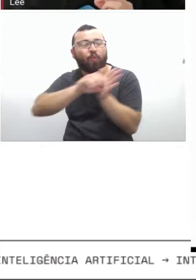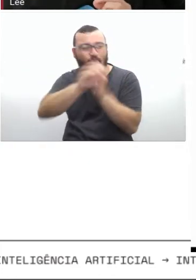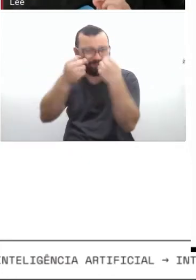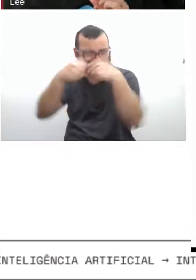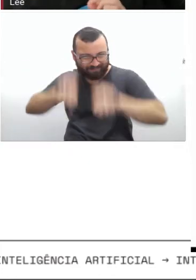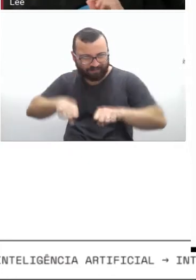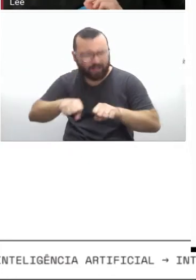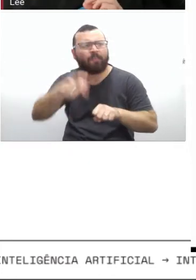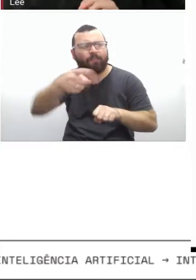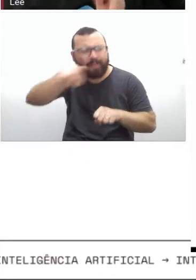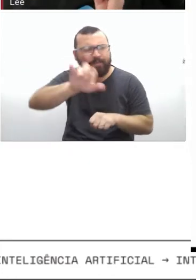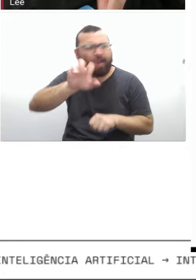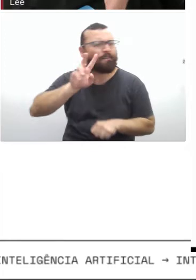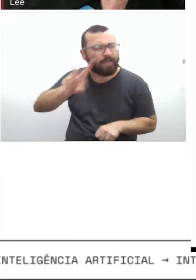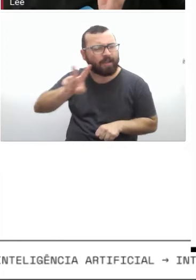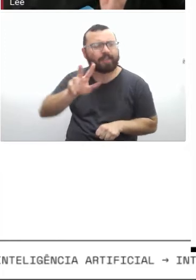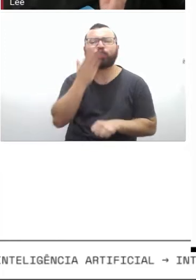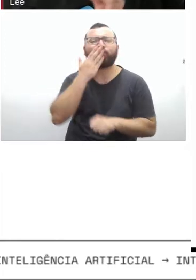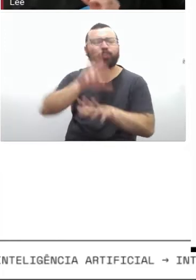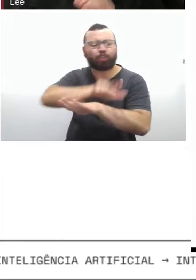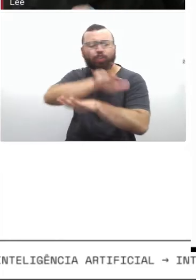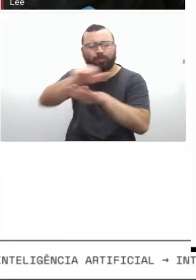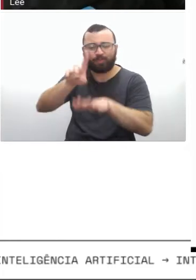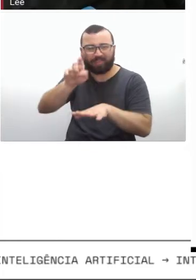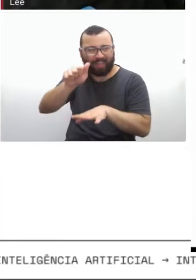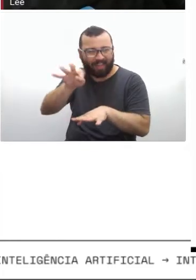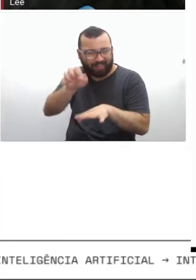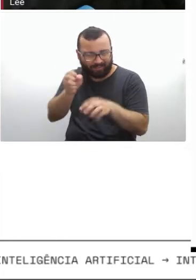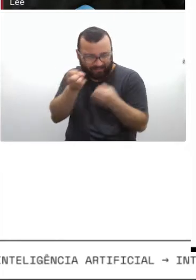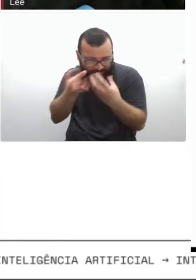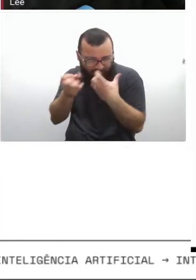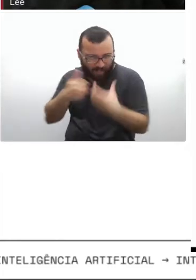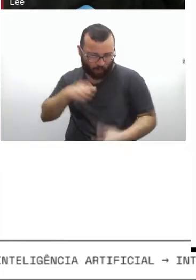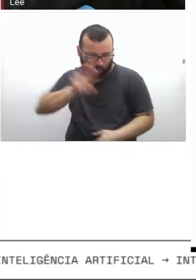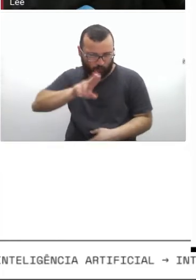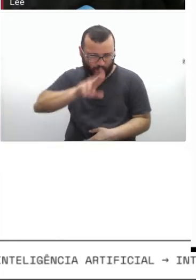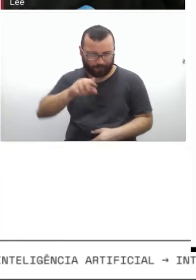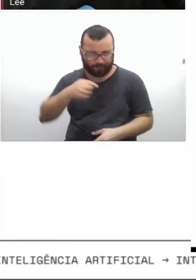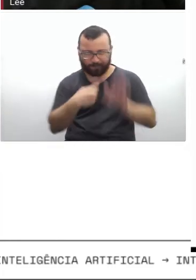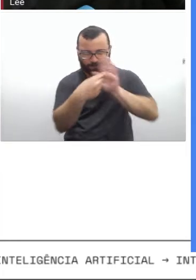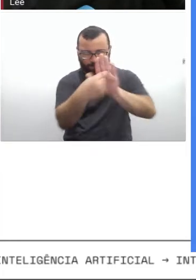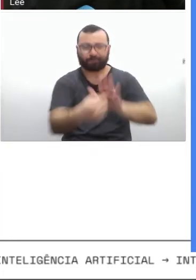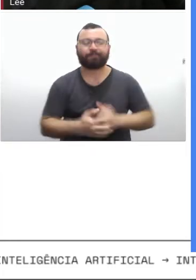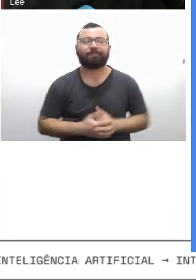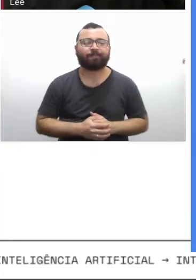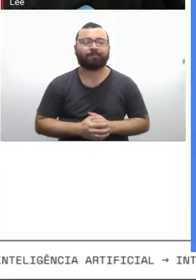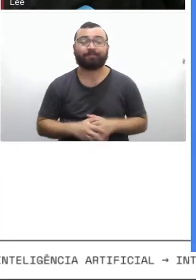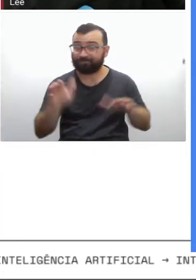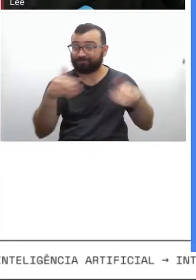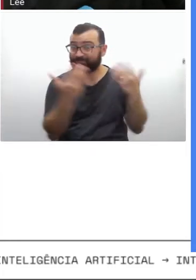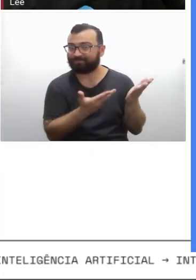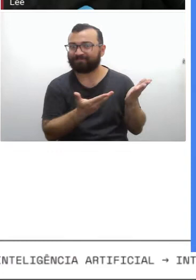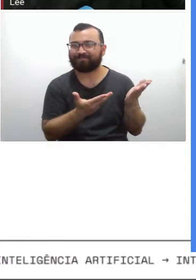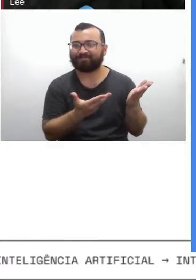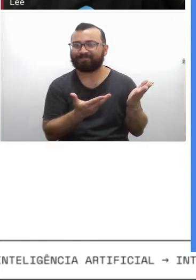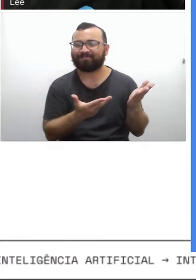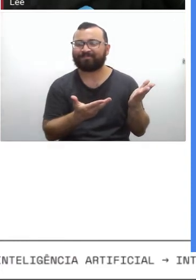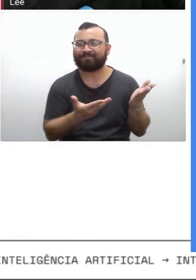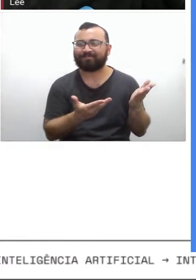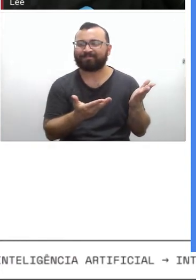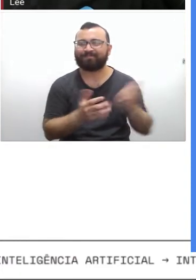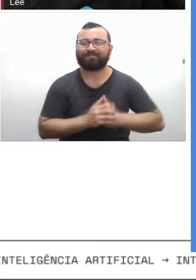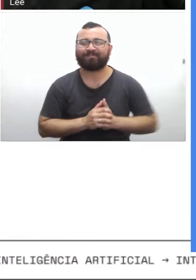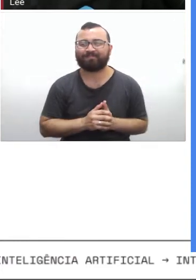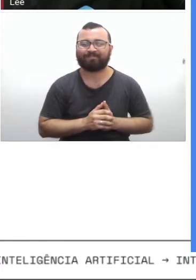you will see the types of data points that I'm using here. So when you have a look,